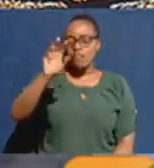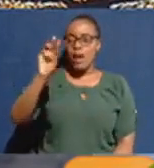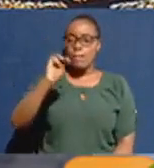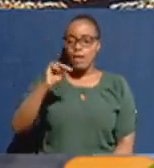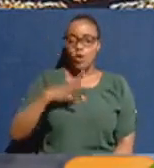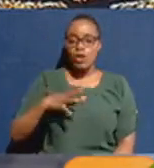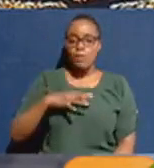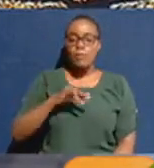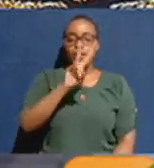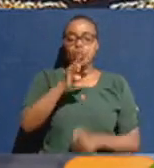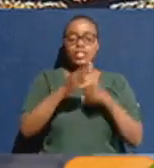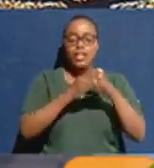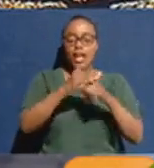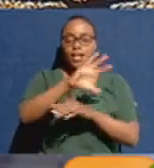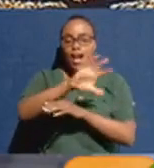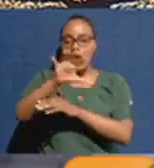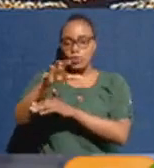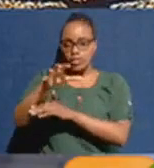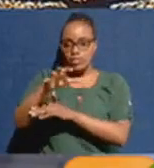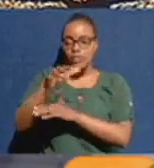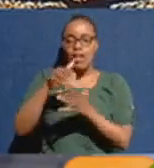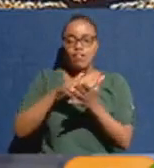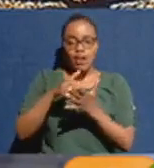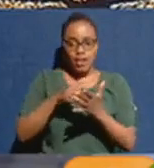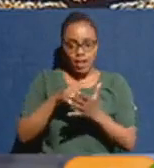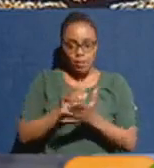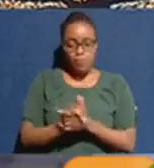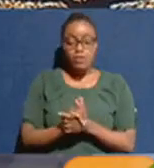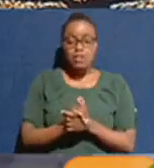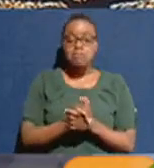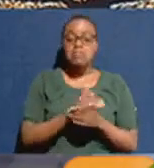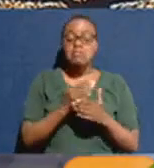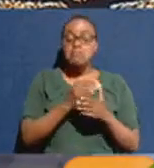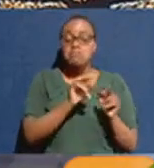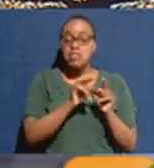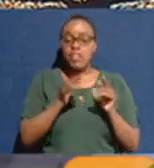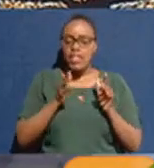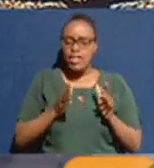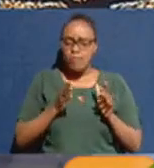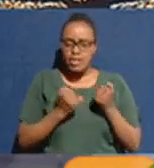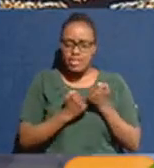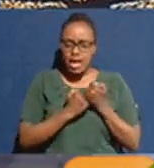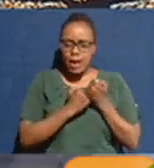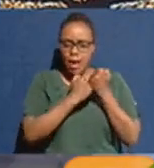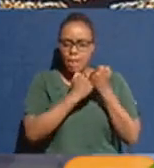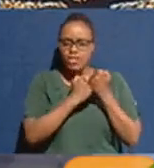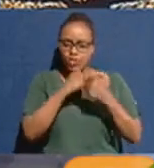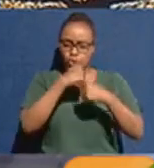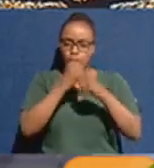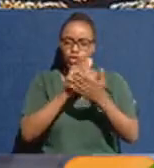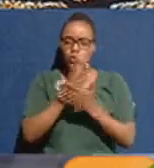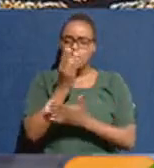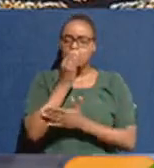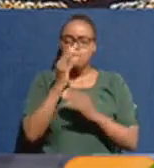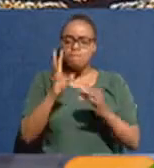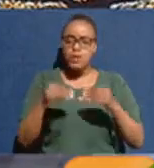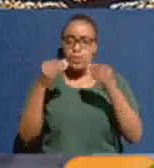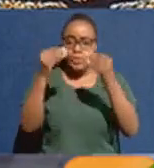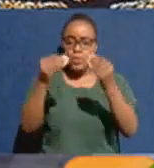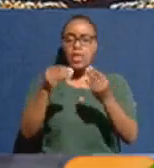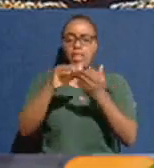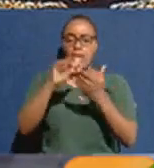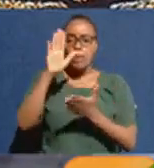across 29 counties vulnerable. All as humanitarian efforts continue to ensure food reaches the